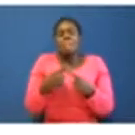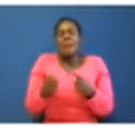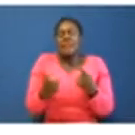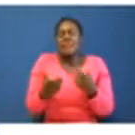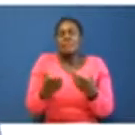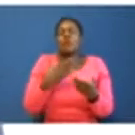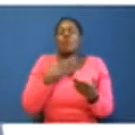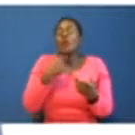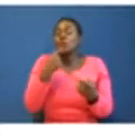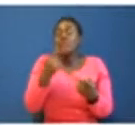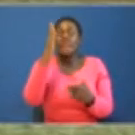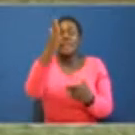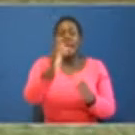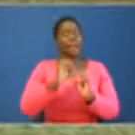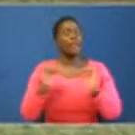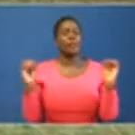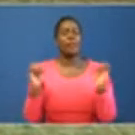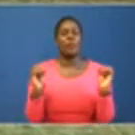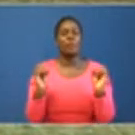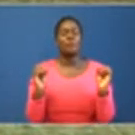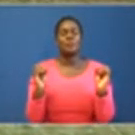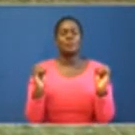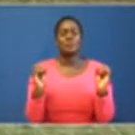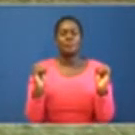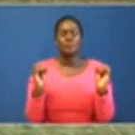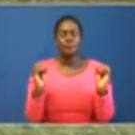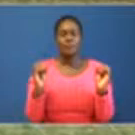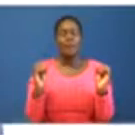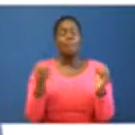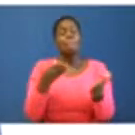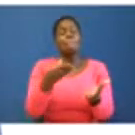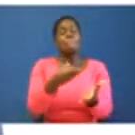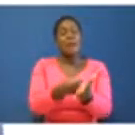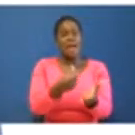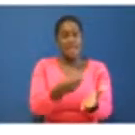not want it but